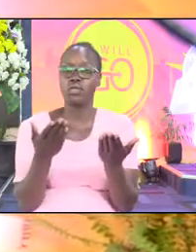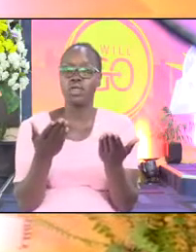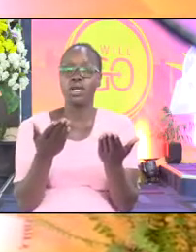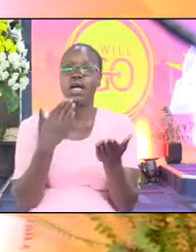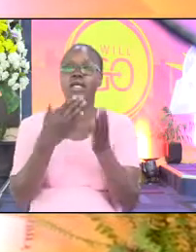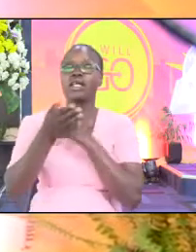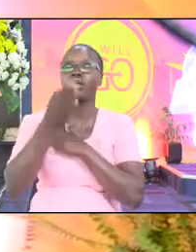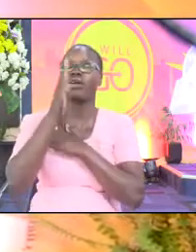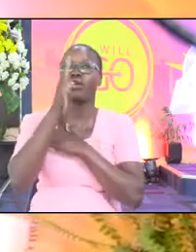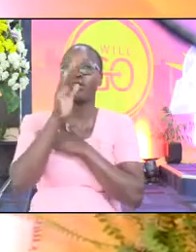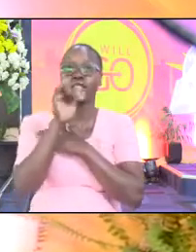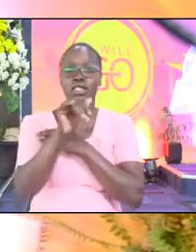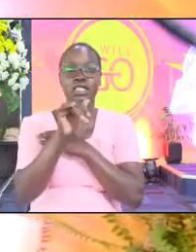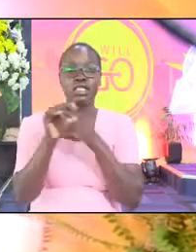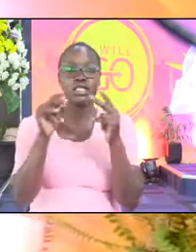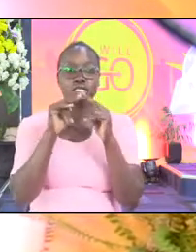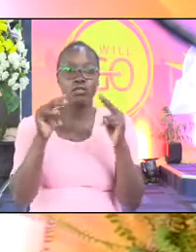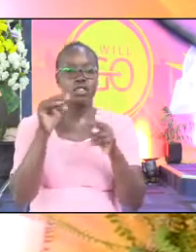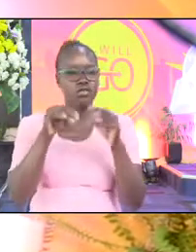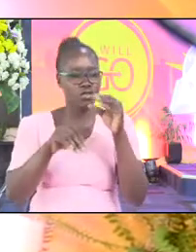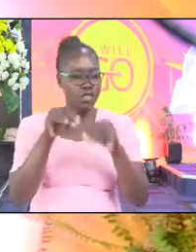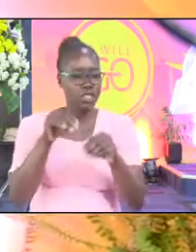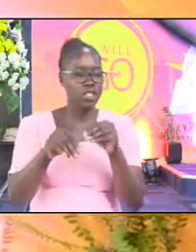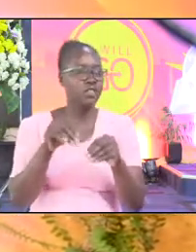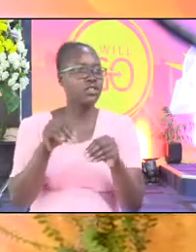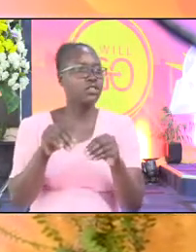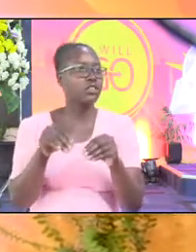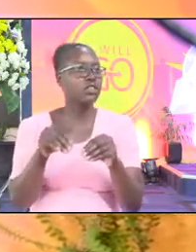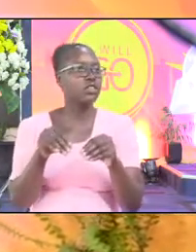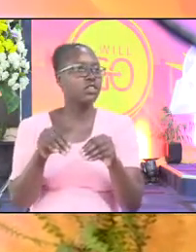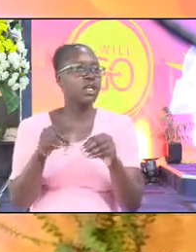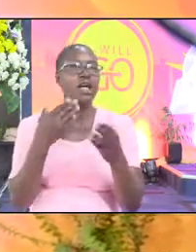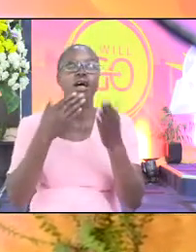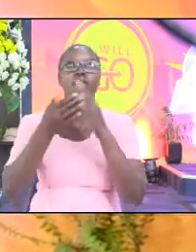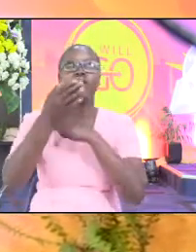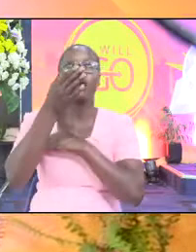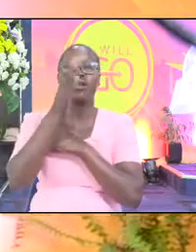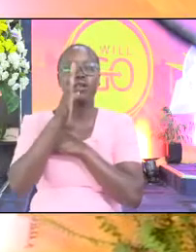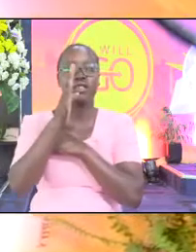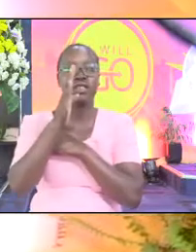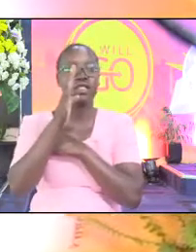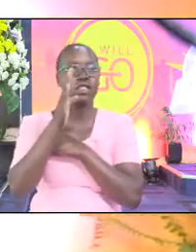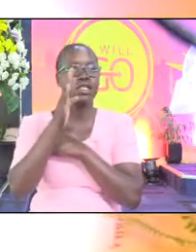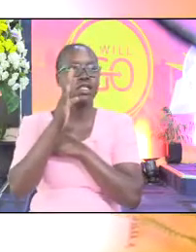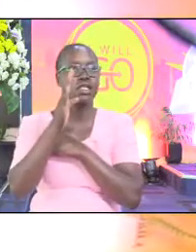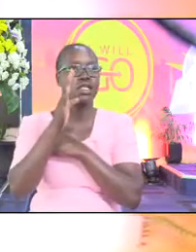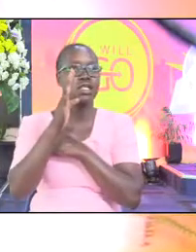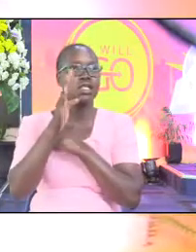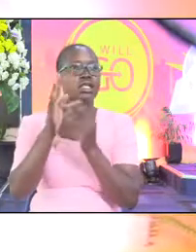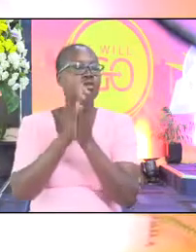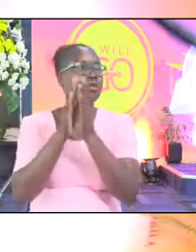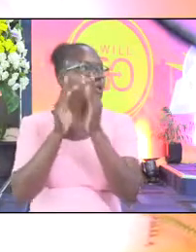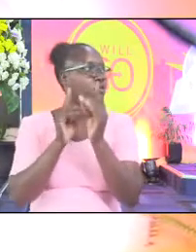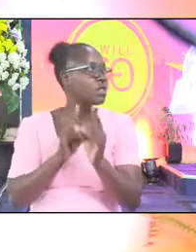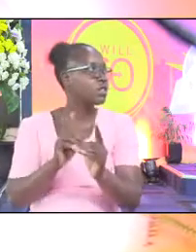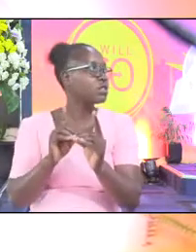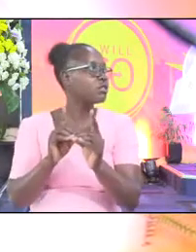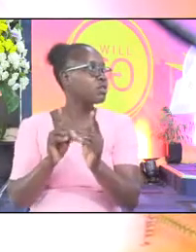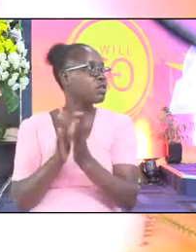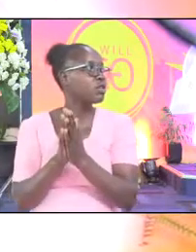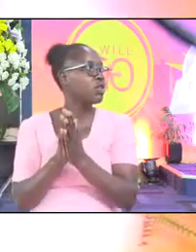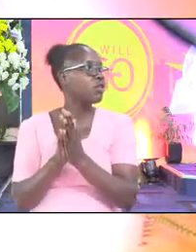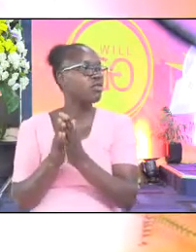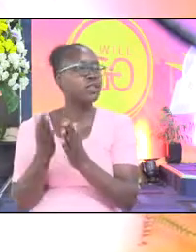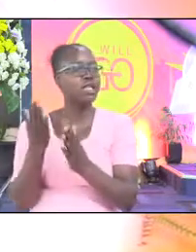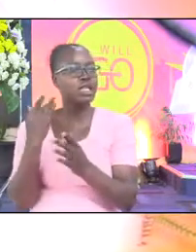God that this was a peaceful election. I thank God. You've become a disciplined people. And the last time I